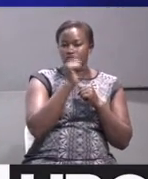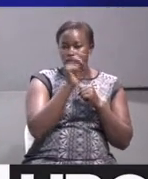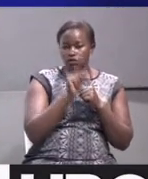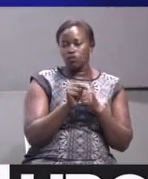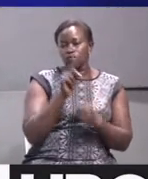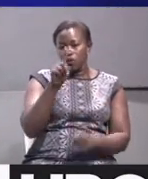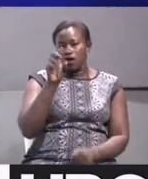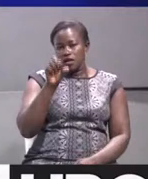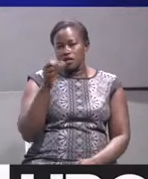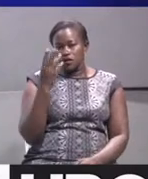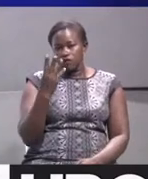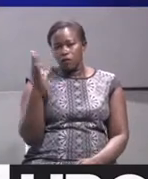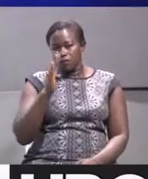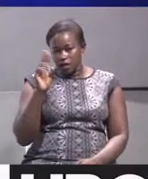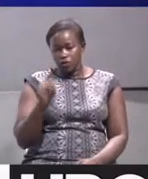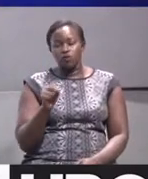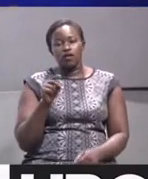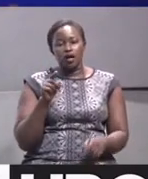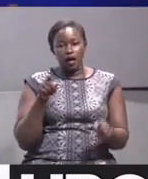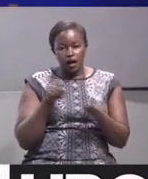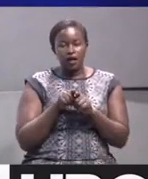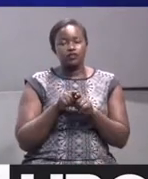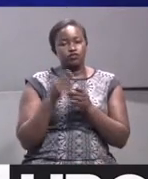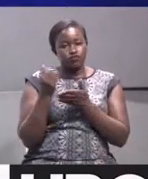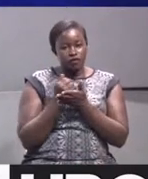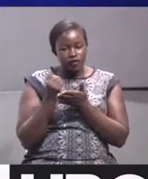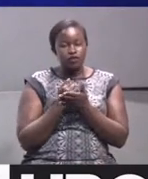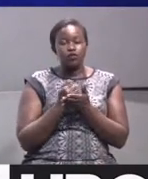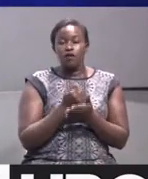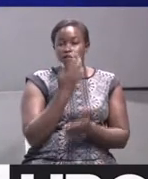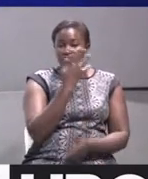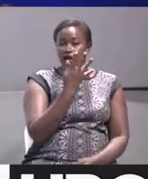1,194,000,000,000 as revenue. Of that,